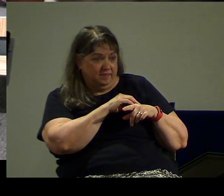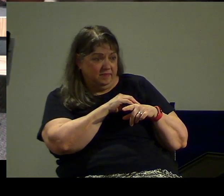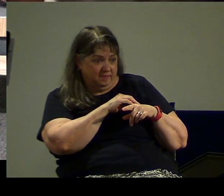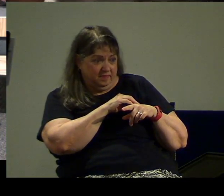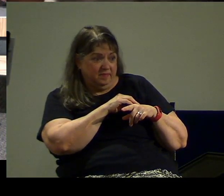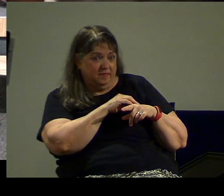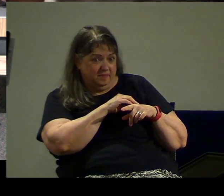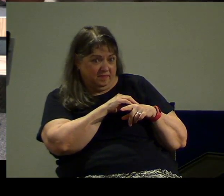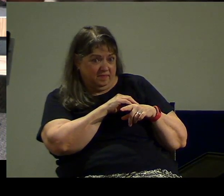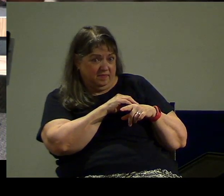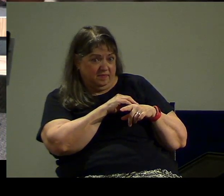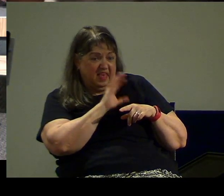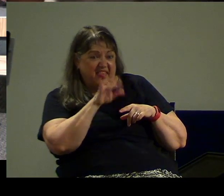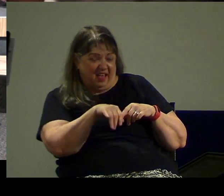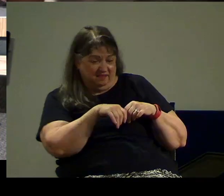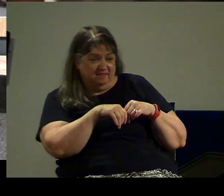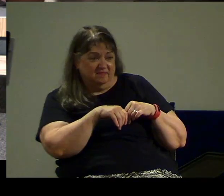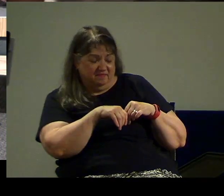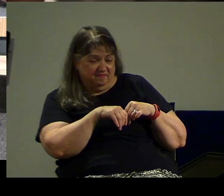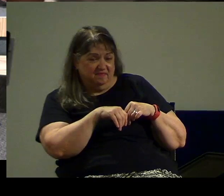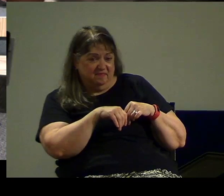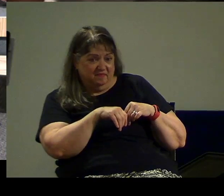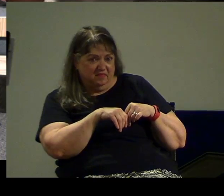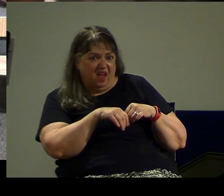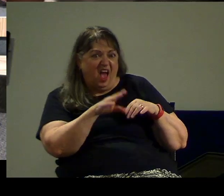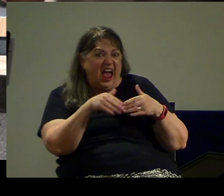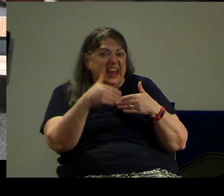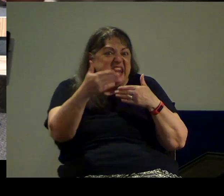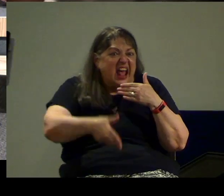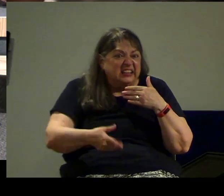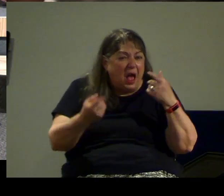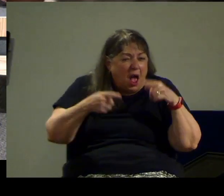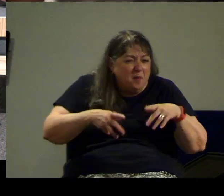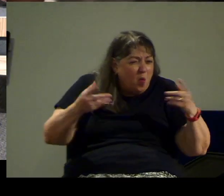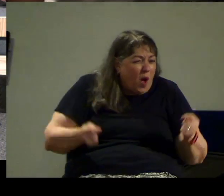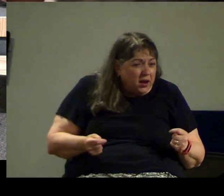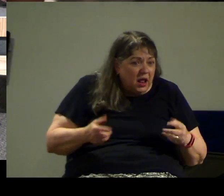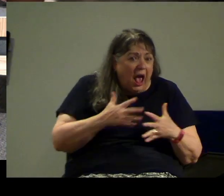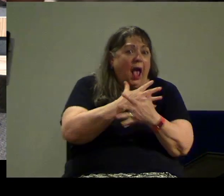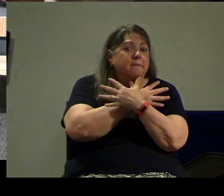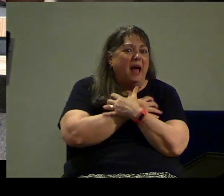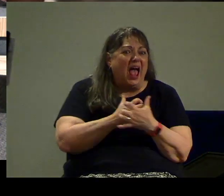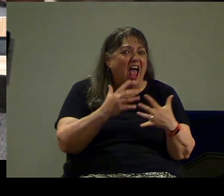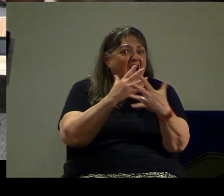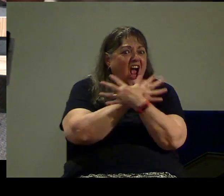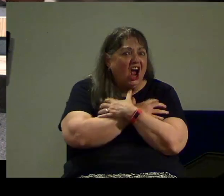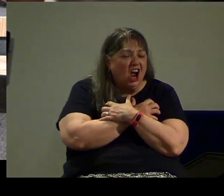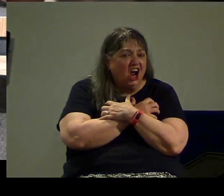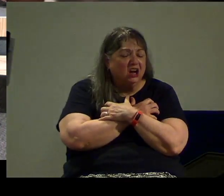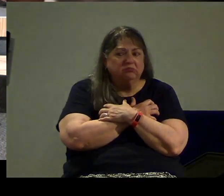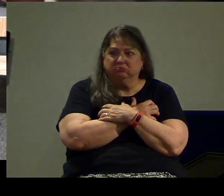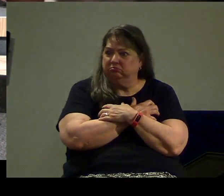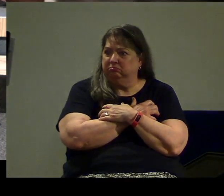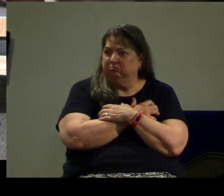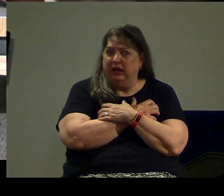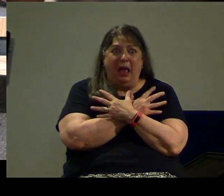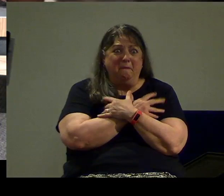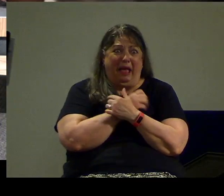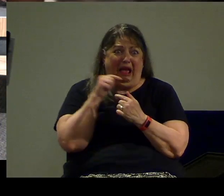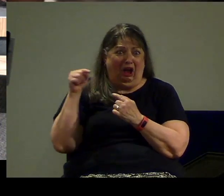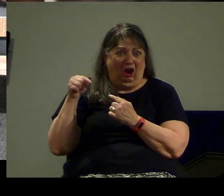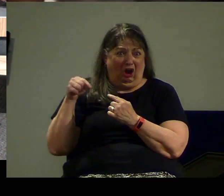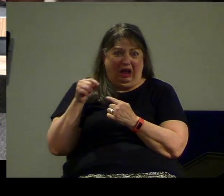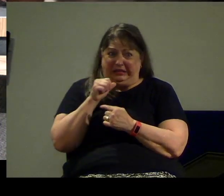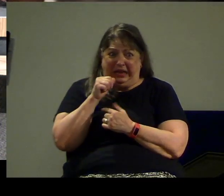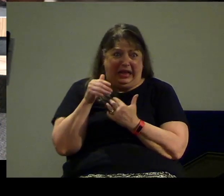in where they belong. Then along comes a bear. A bear is no pushover.